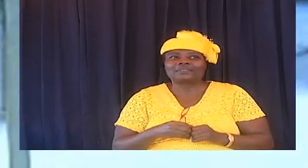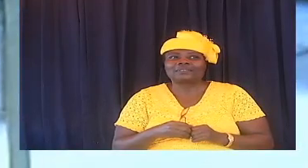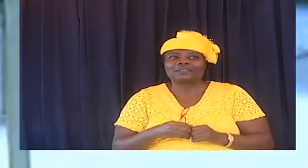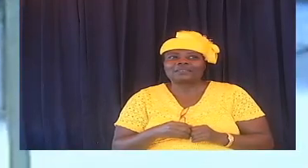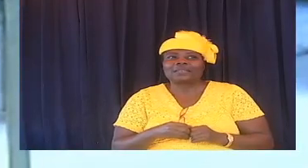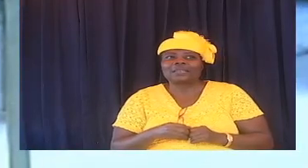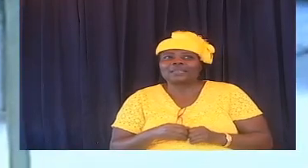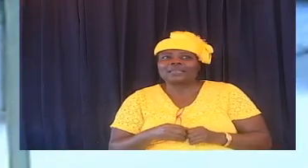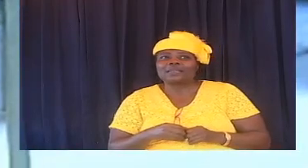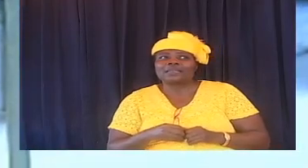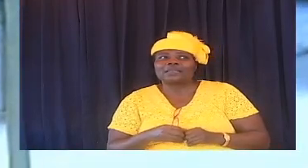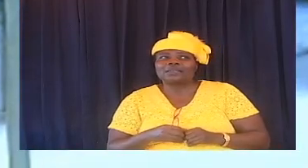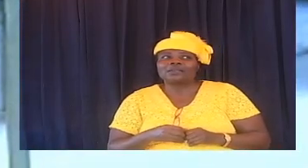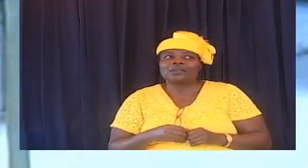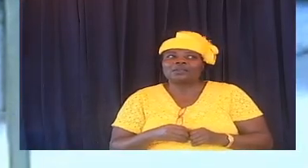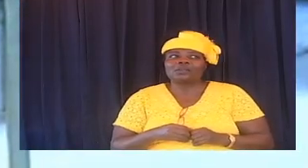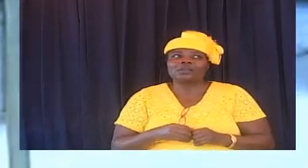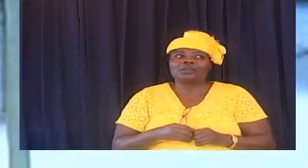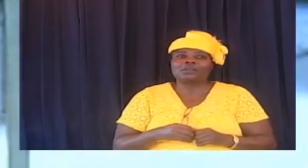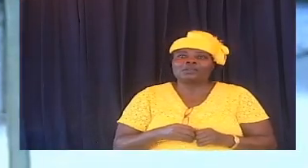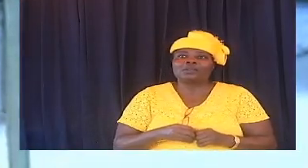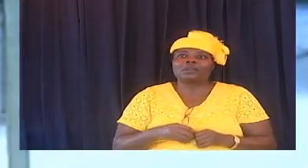information to Sister Chantal at